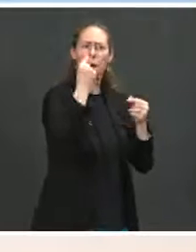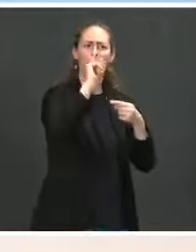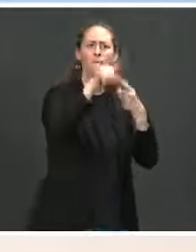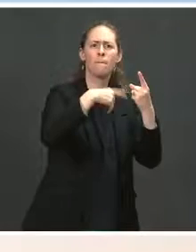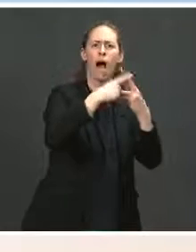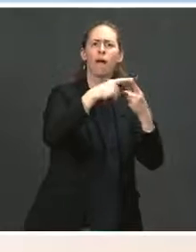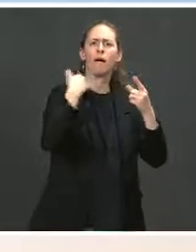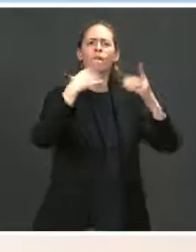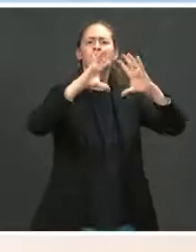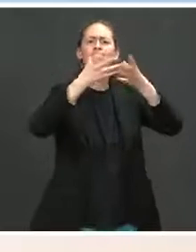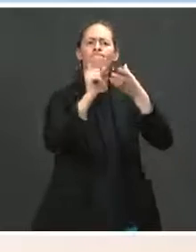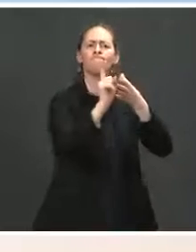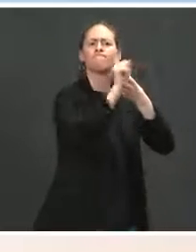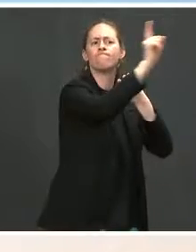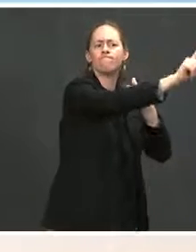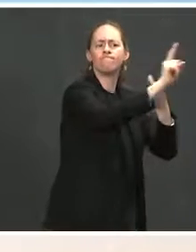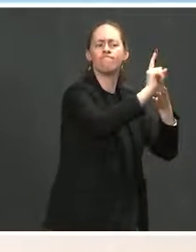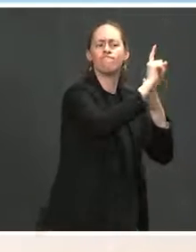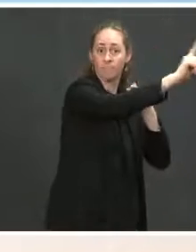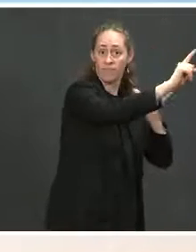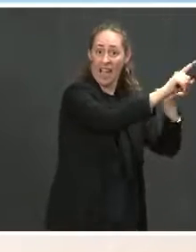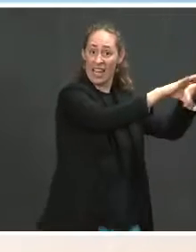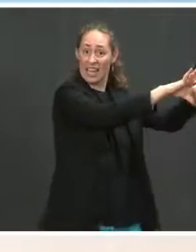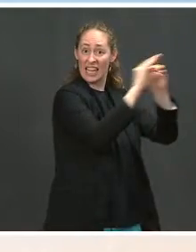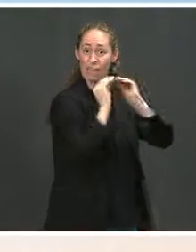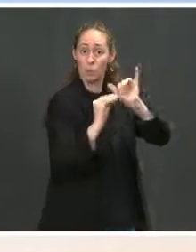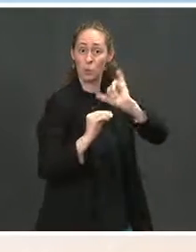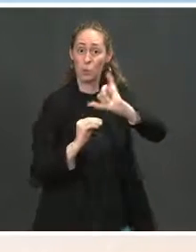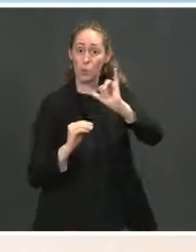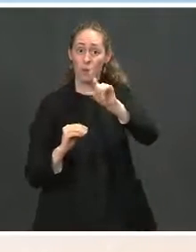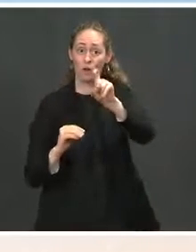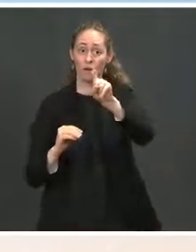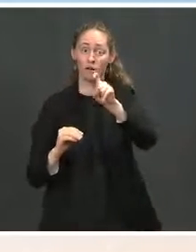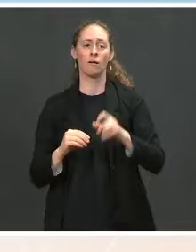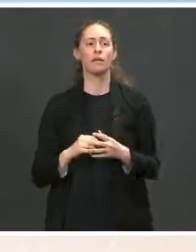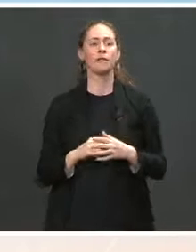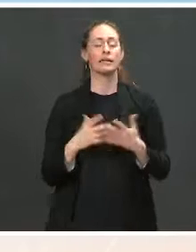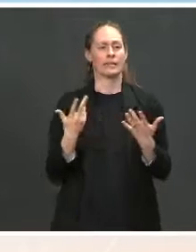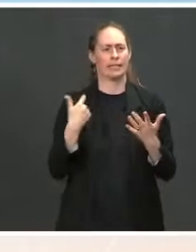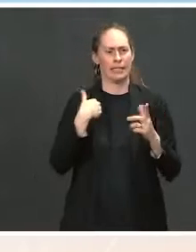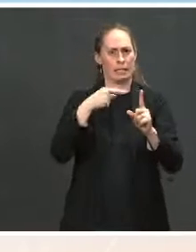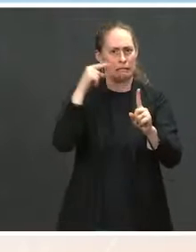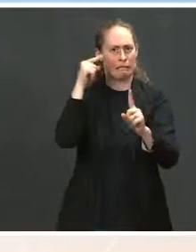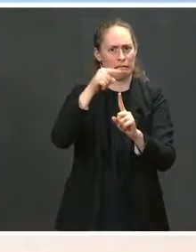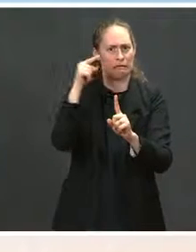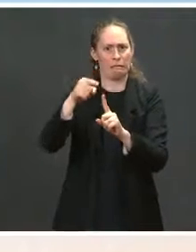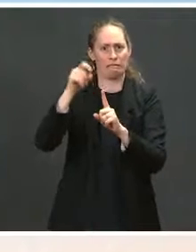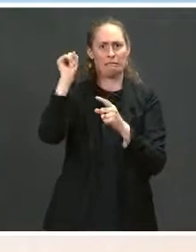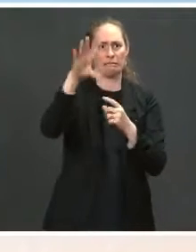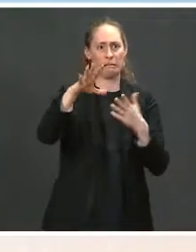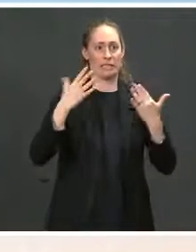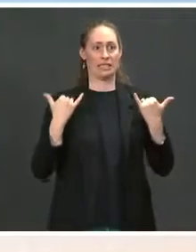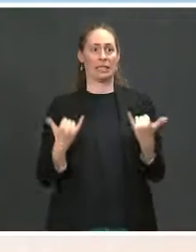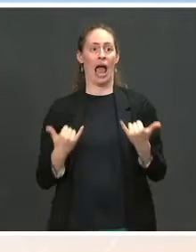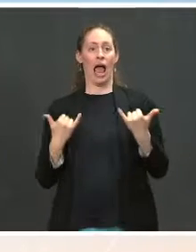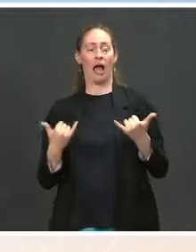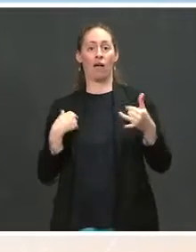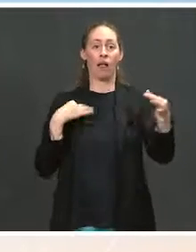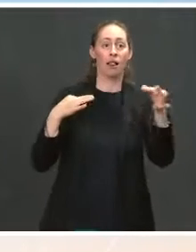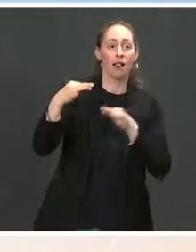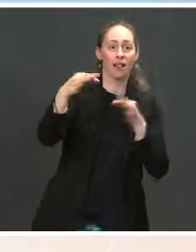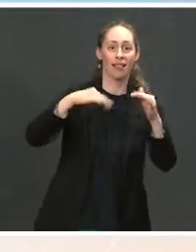of troops on the ground? Well, I'm obviously not going to get into operational specifics from the podium. I will say that